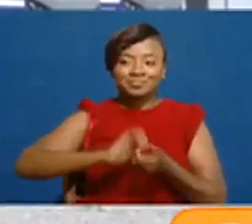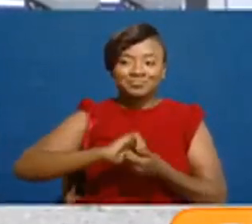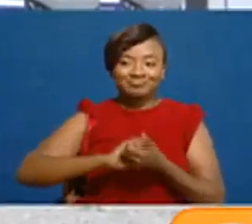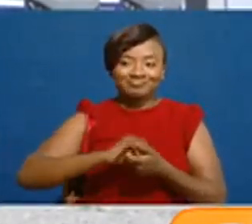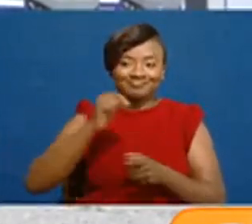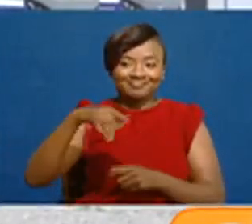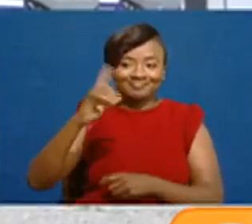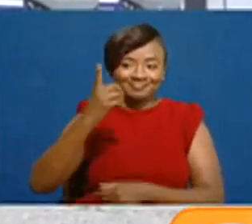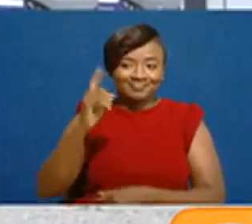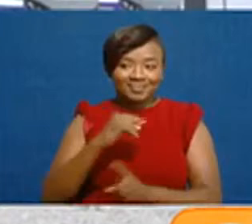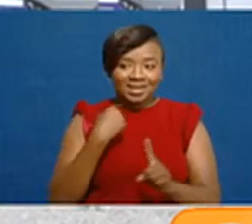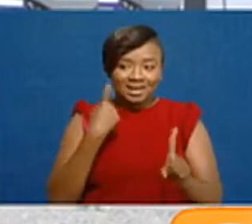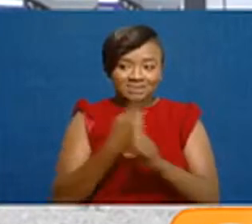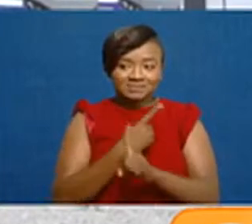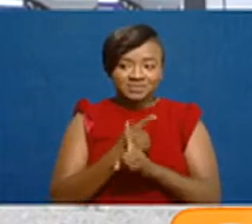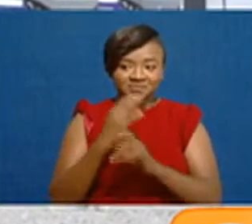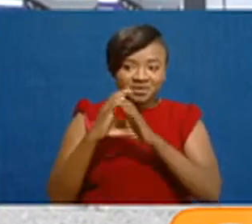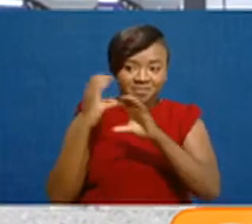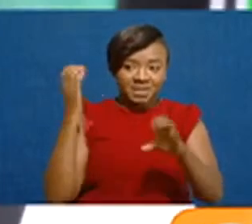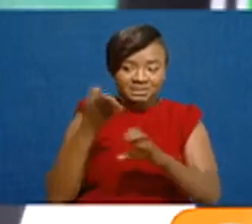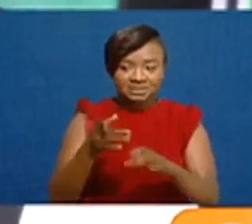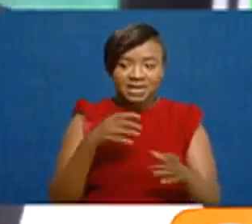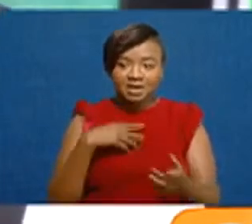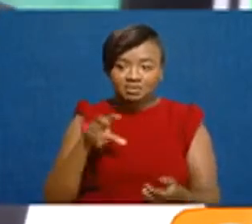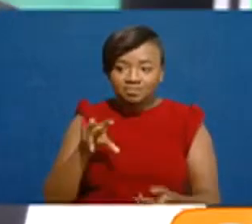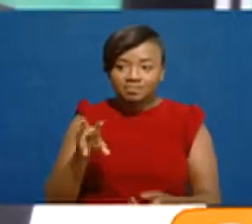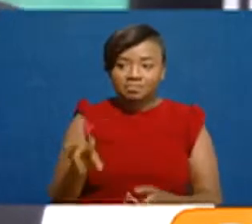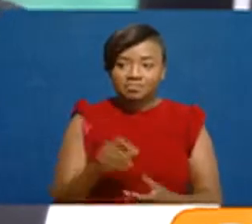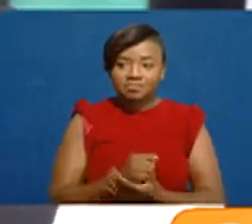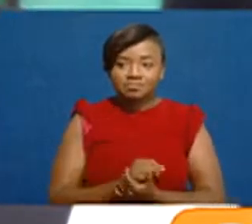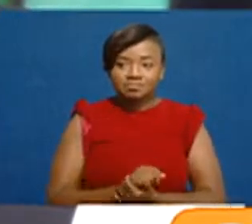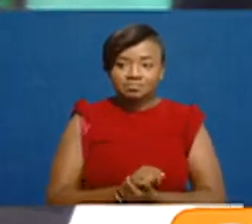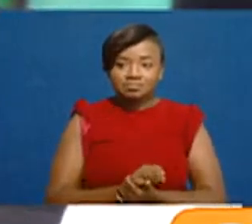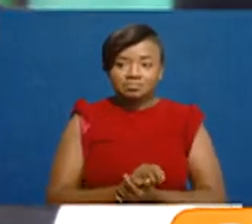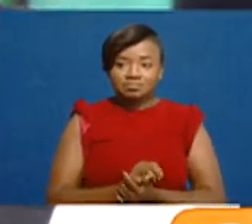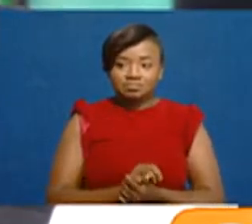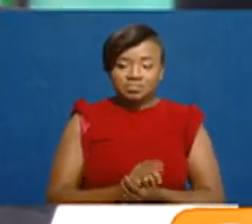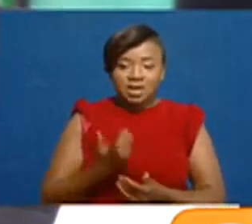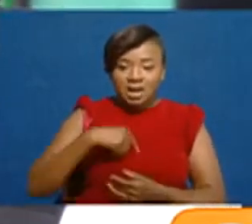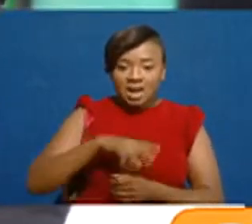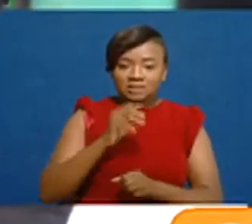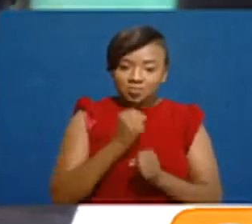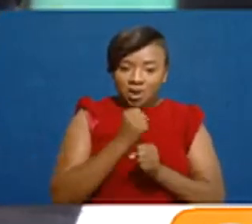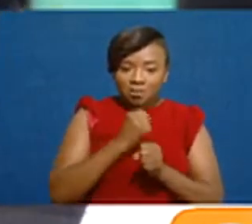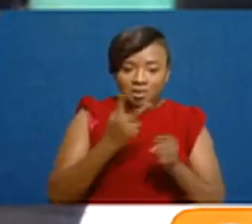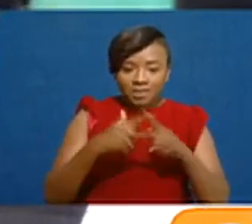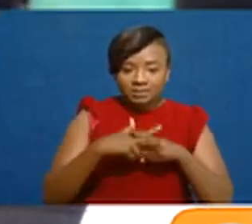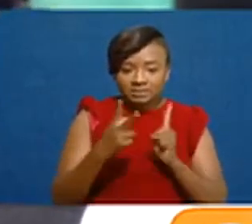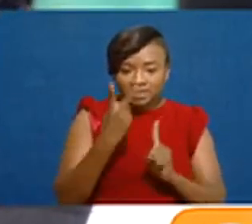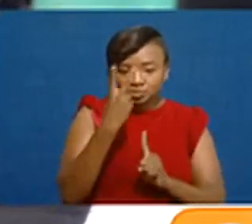of buses are here for charging over lunch hour. Within the 2 years we've been operating, we have actually